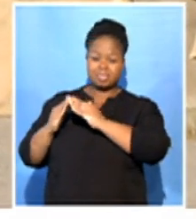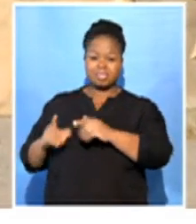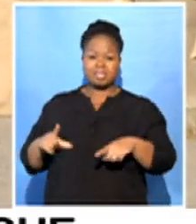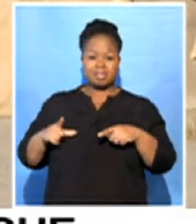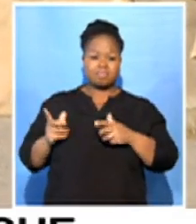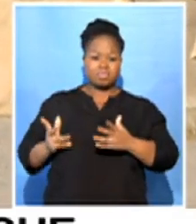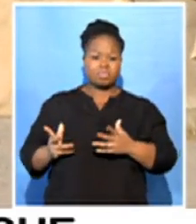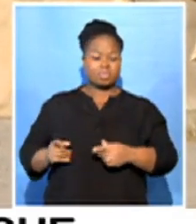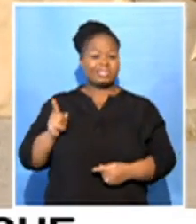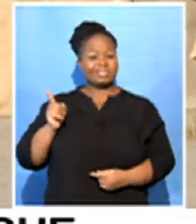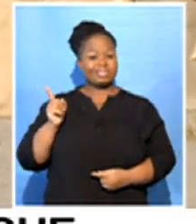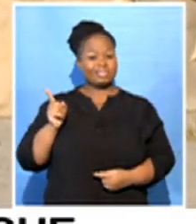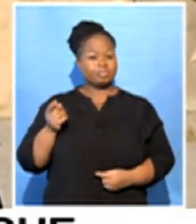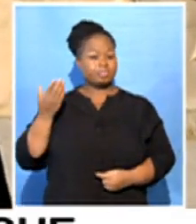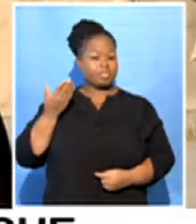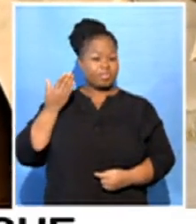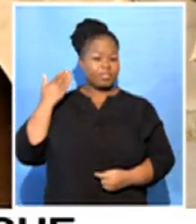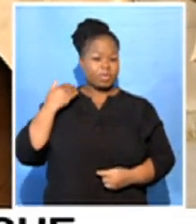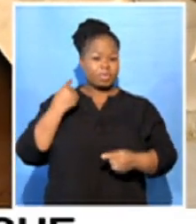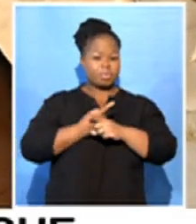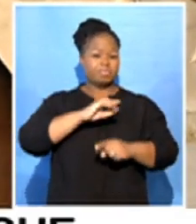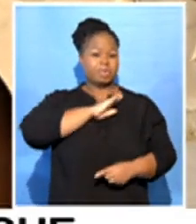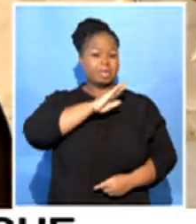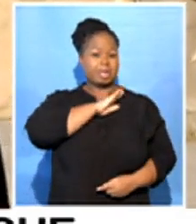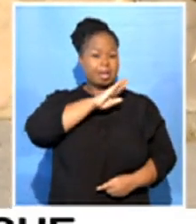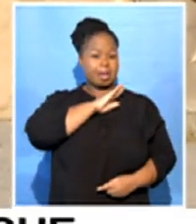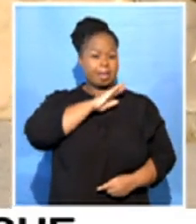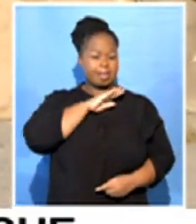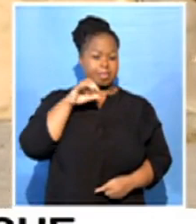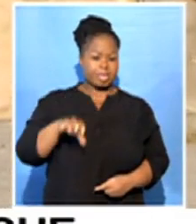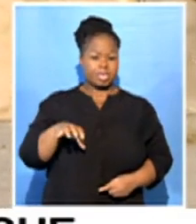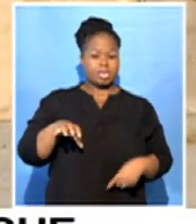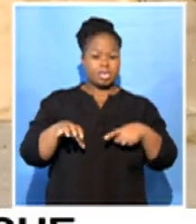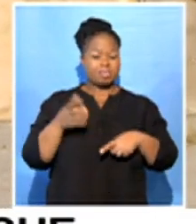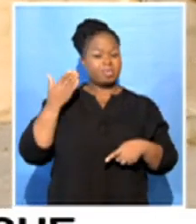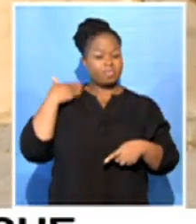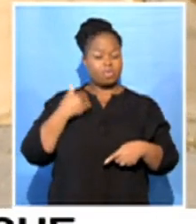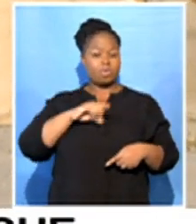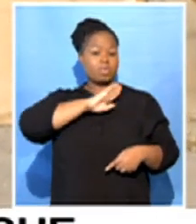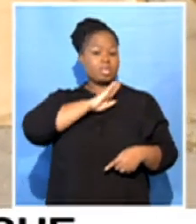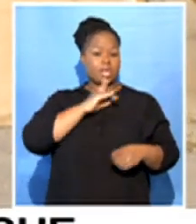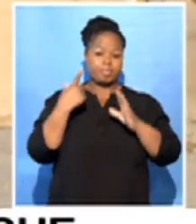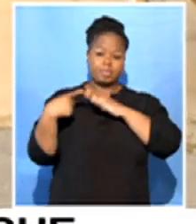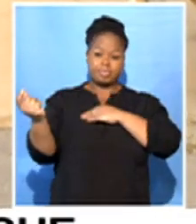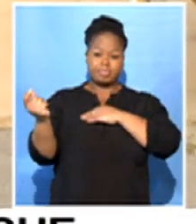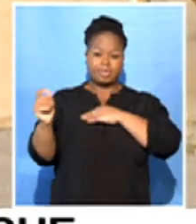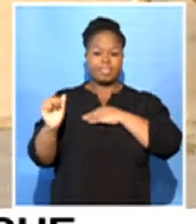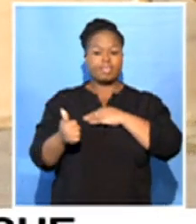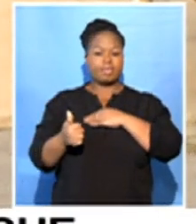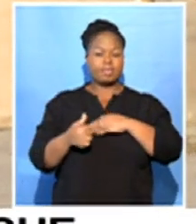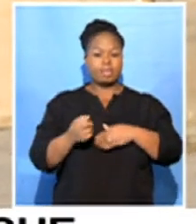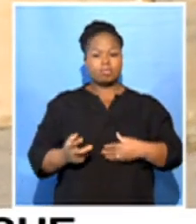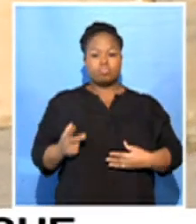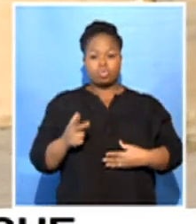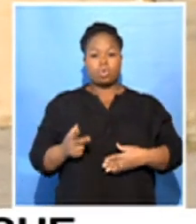in. This was originally an army base, which when the army left, then we are told that